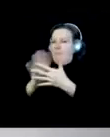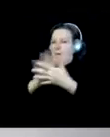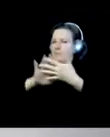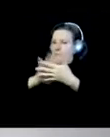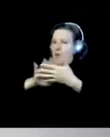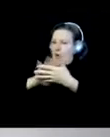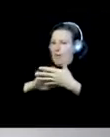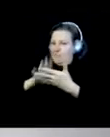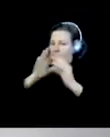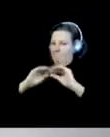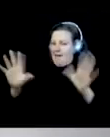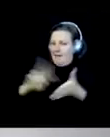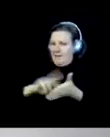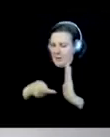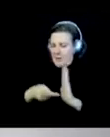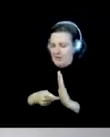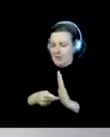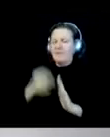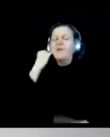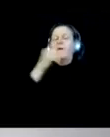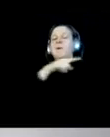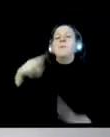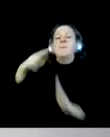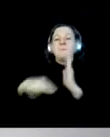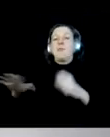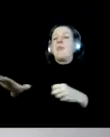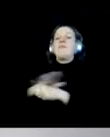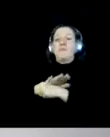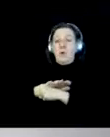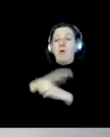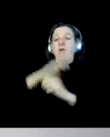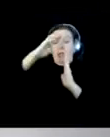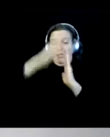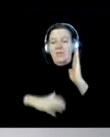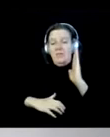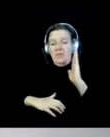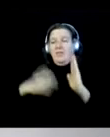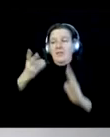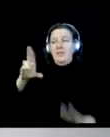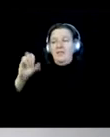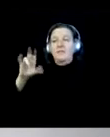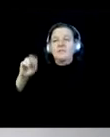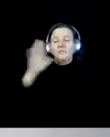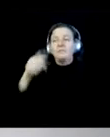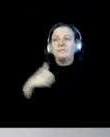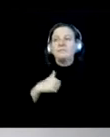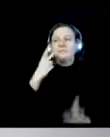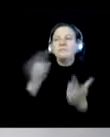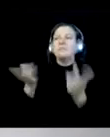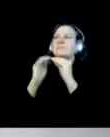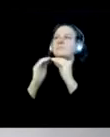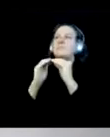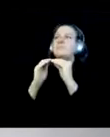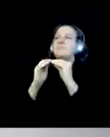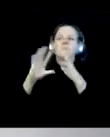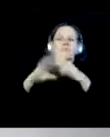the end. Like if you read the full version, I think there would be more of a kind of narrative